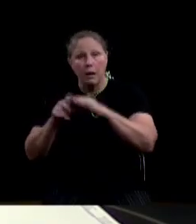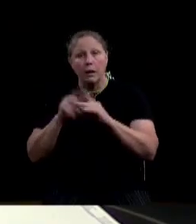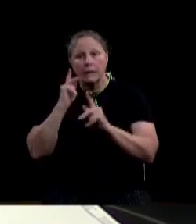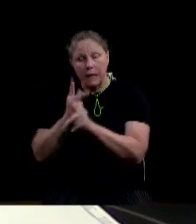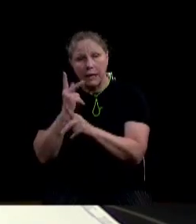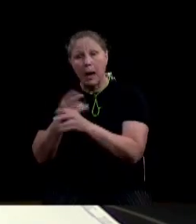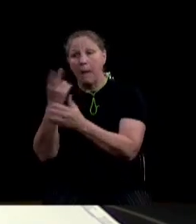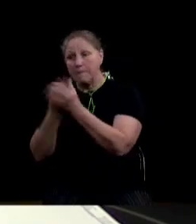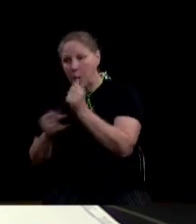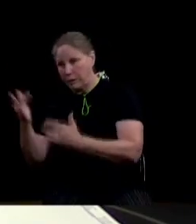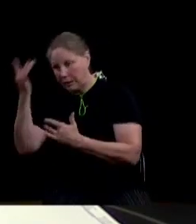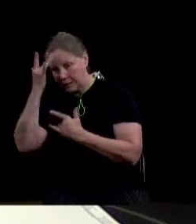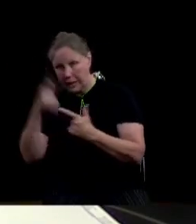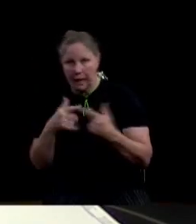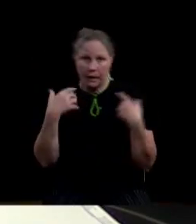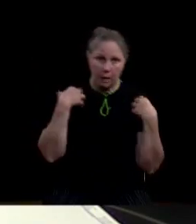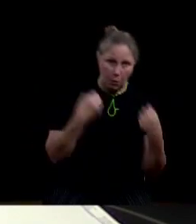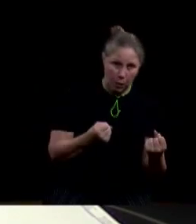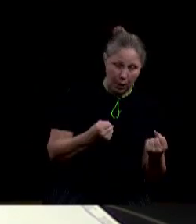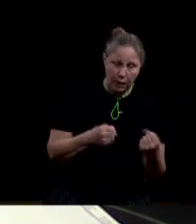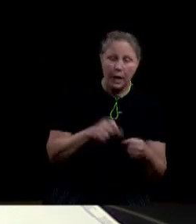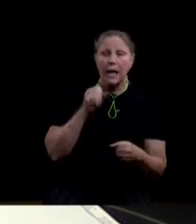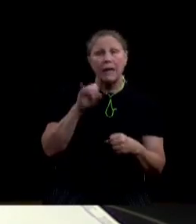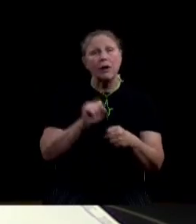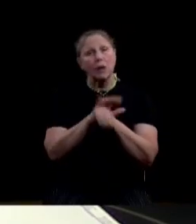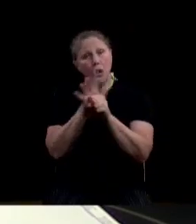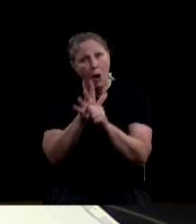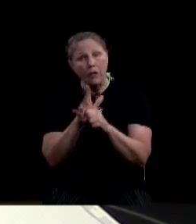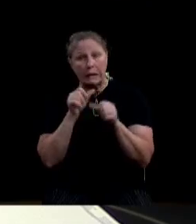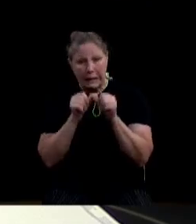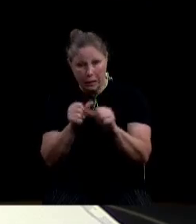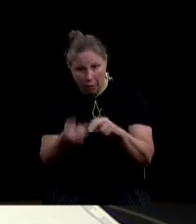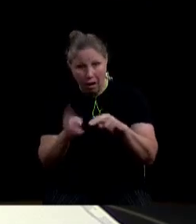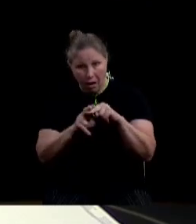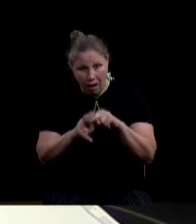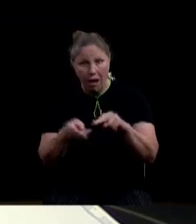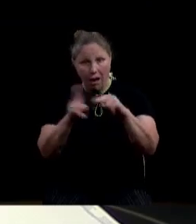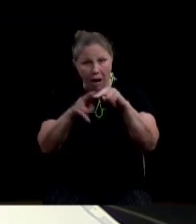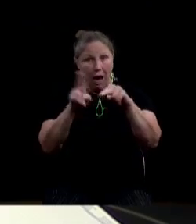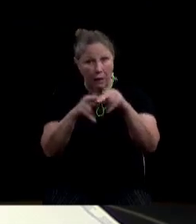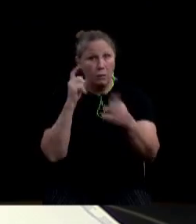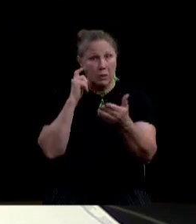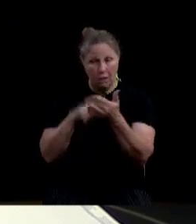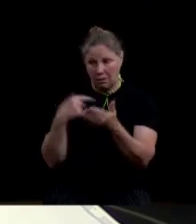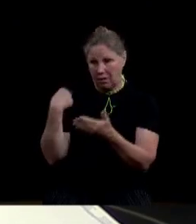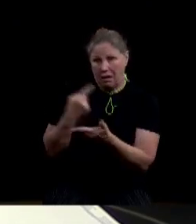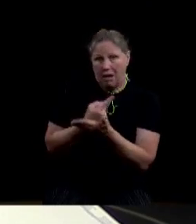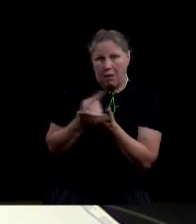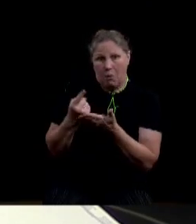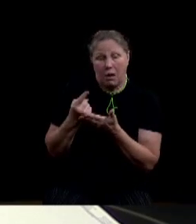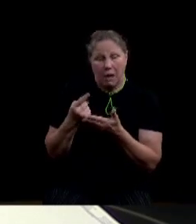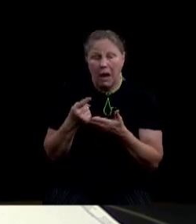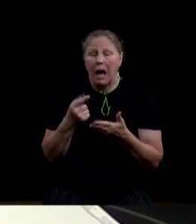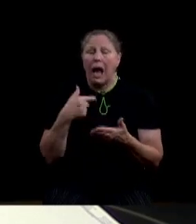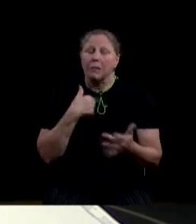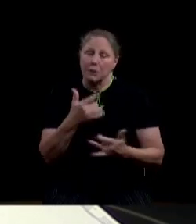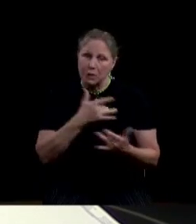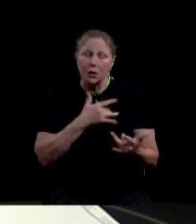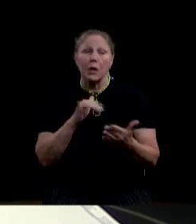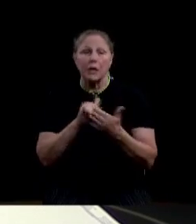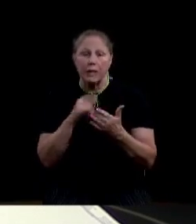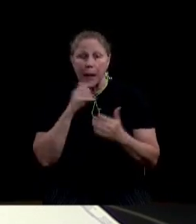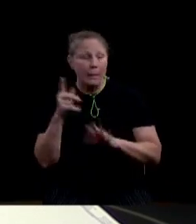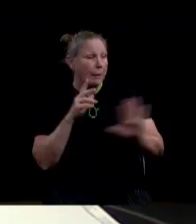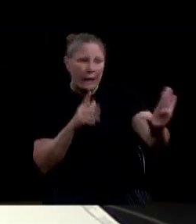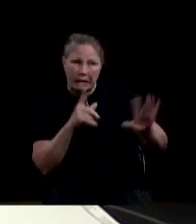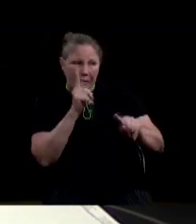COVID cases continue to climb as they have this week, I am concerned we will have to start denying care to well people in